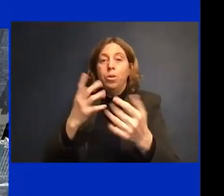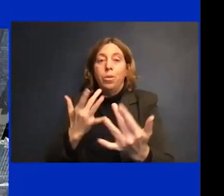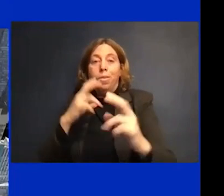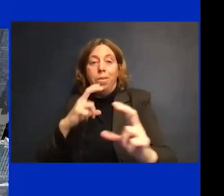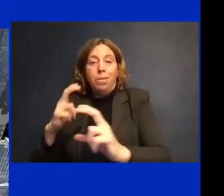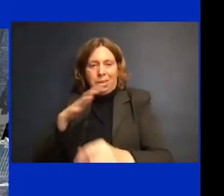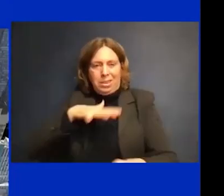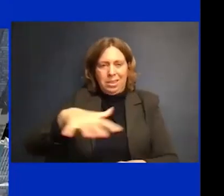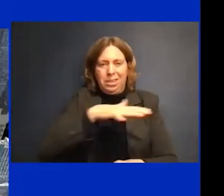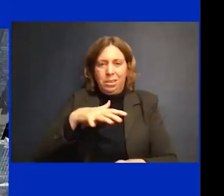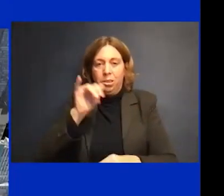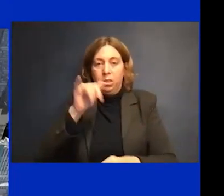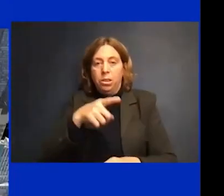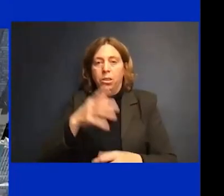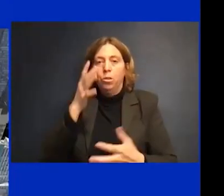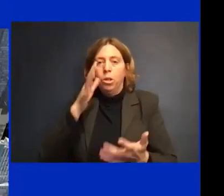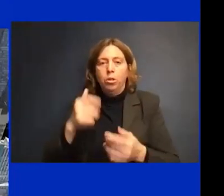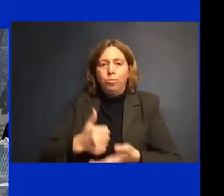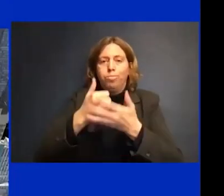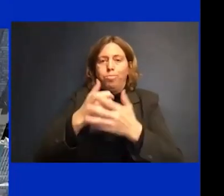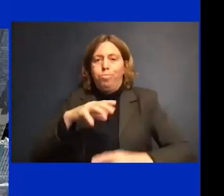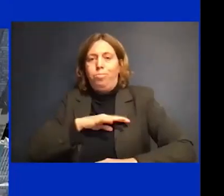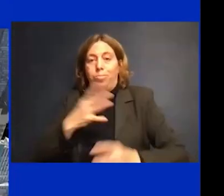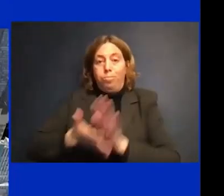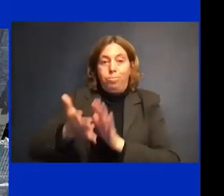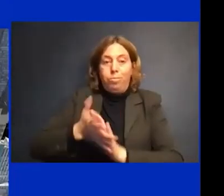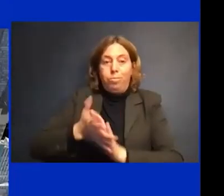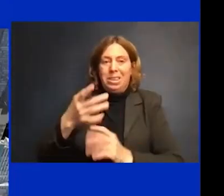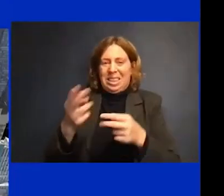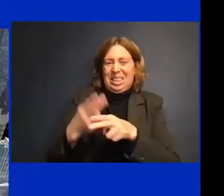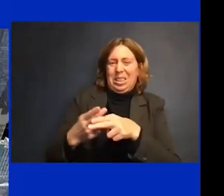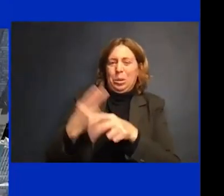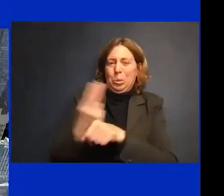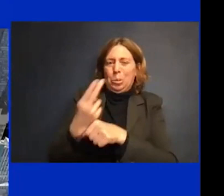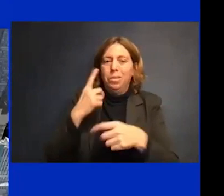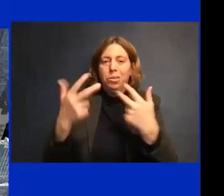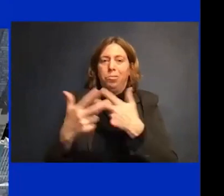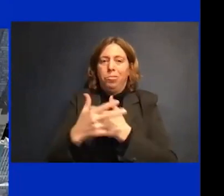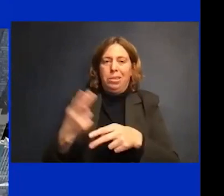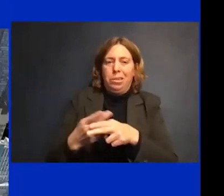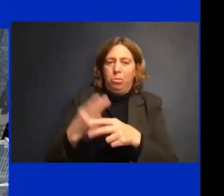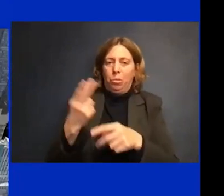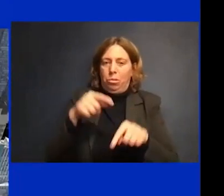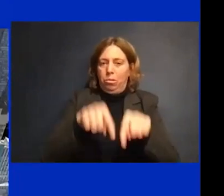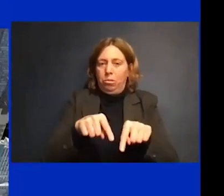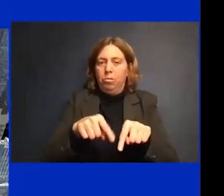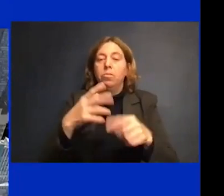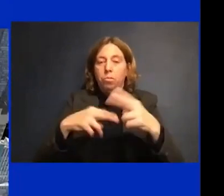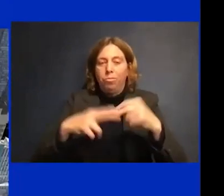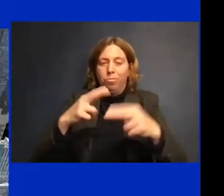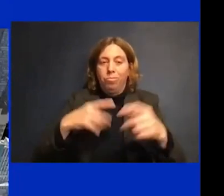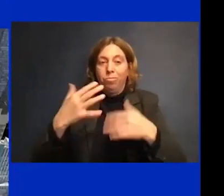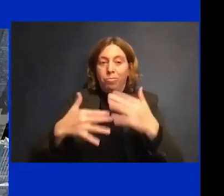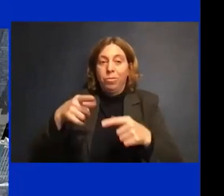The storage and staging facility will be equipped to operate as a temporary terminal when the construction of the main terminal begins.